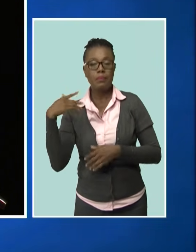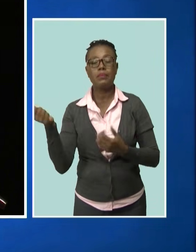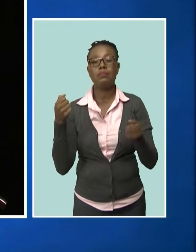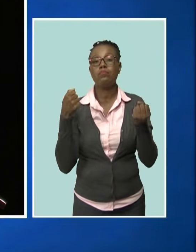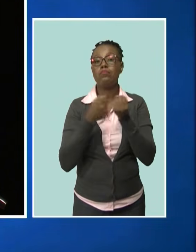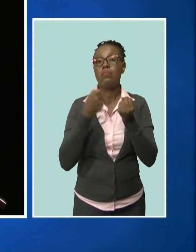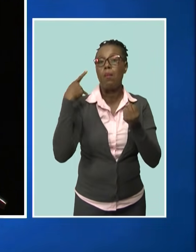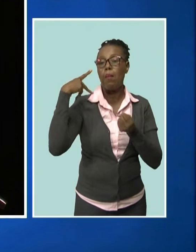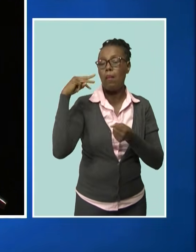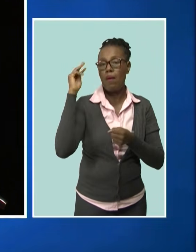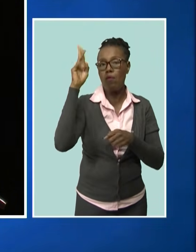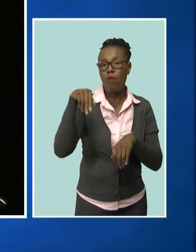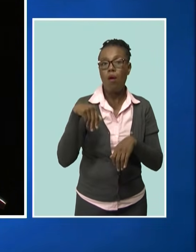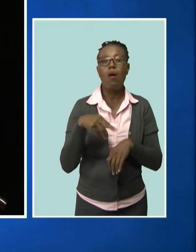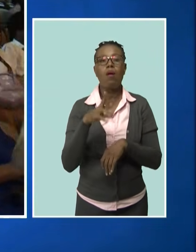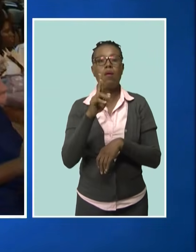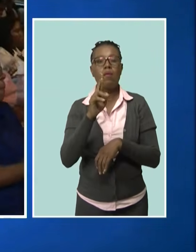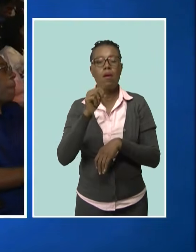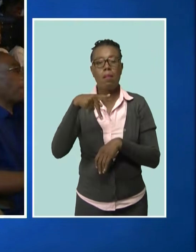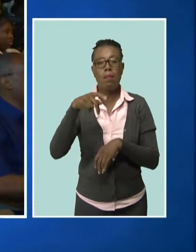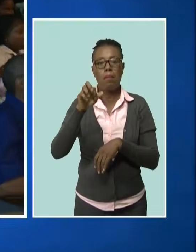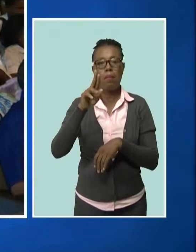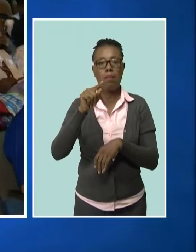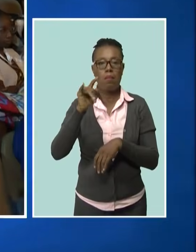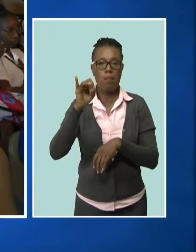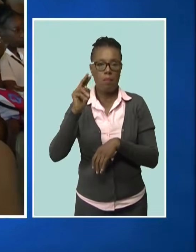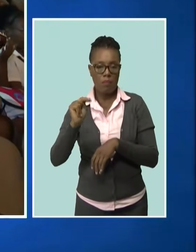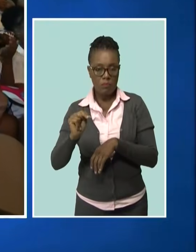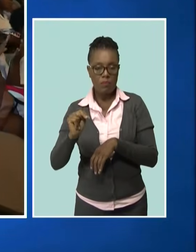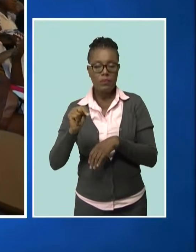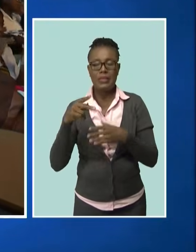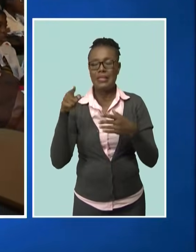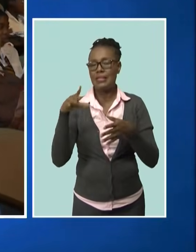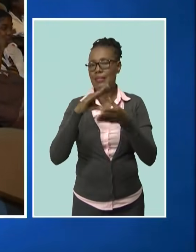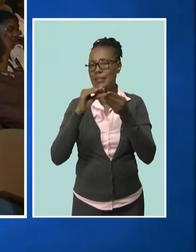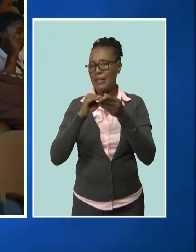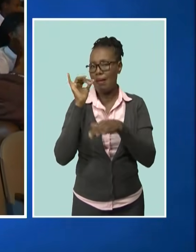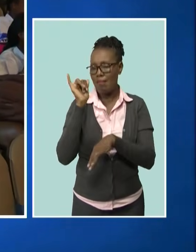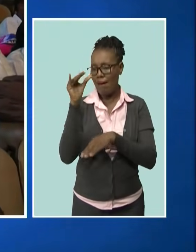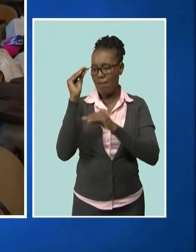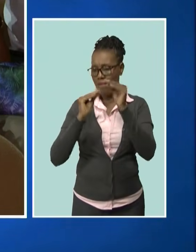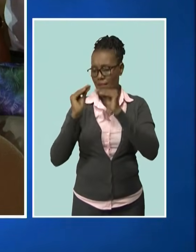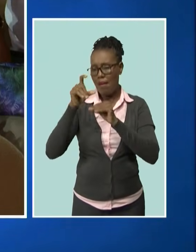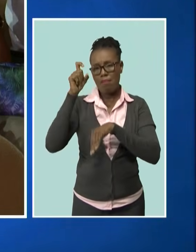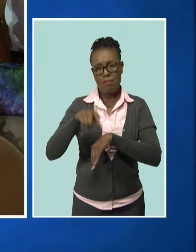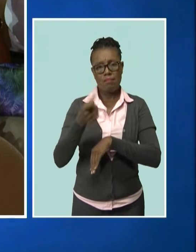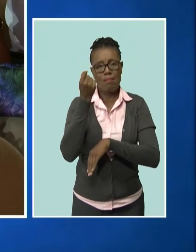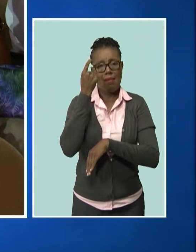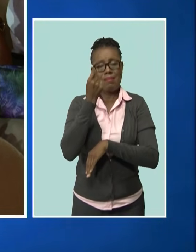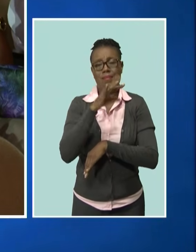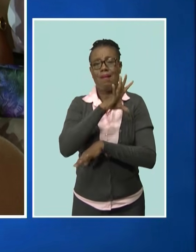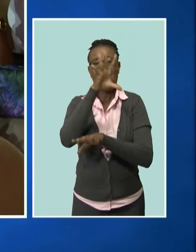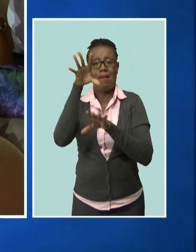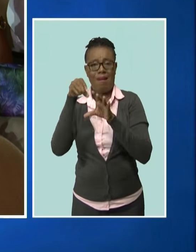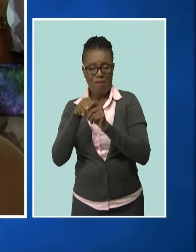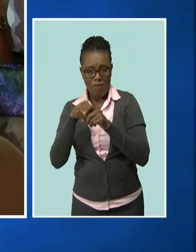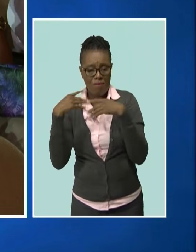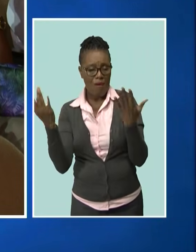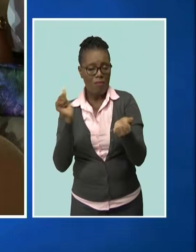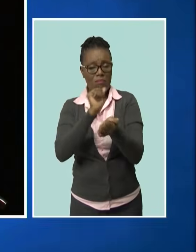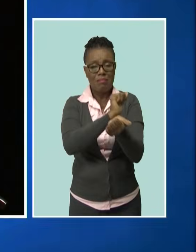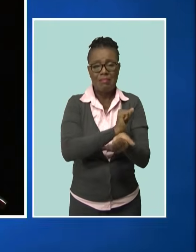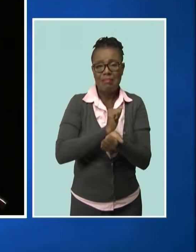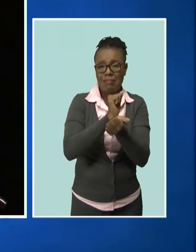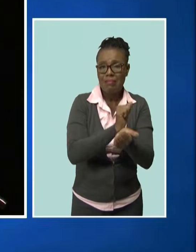and Economic Enfranchisement. He stressed that reparations must be understood within the wider context of slavery,